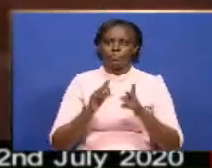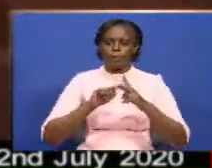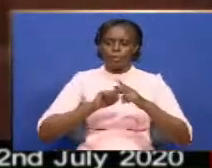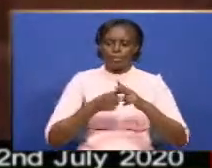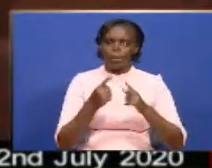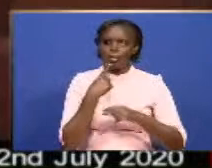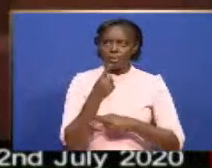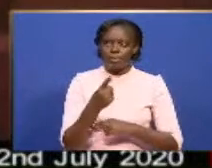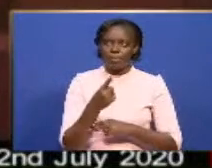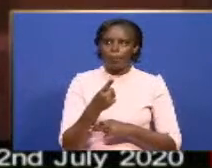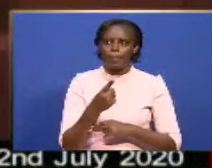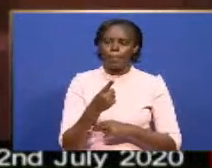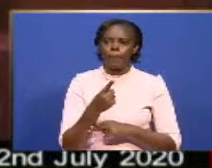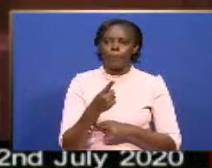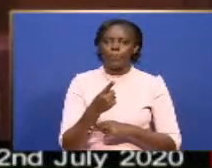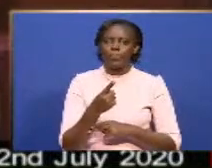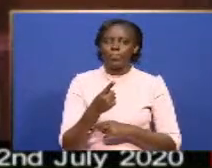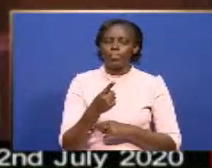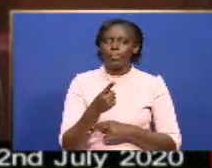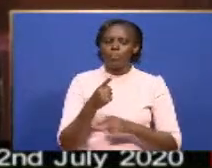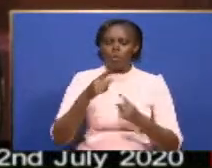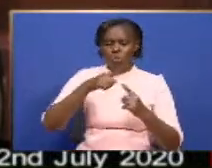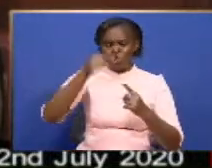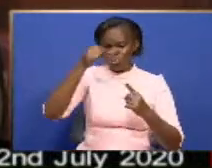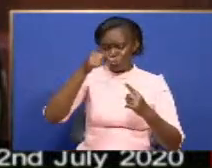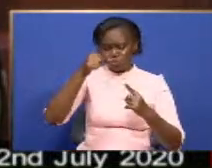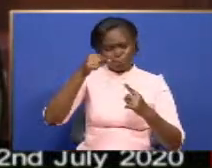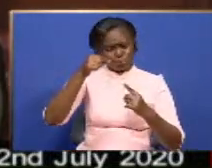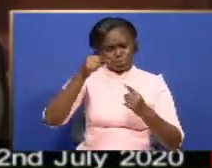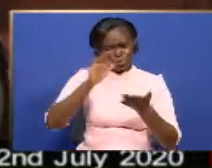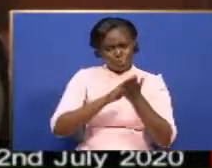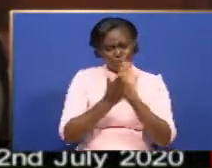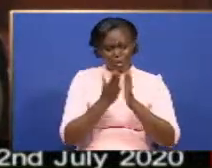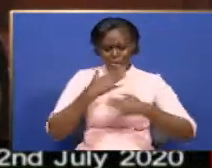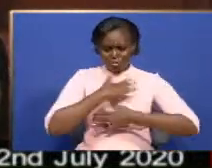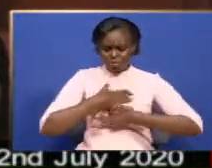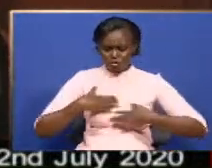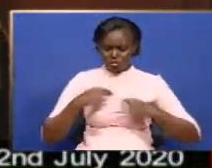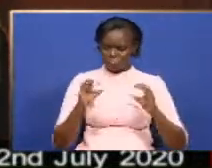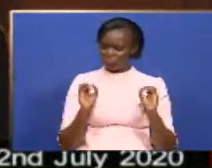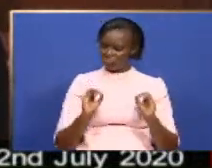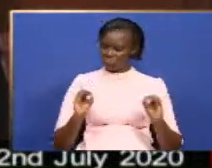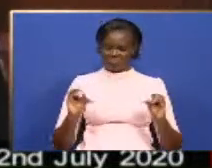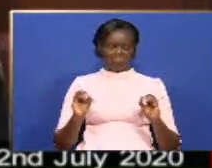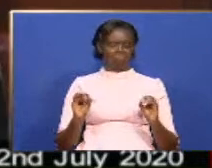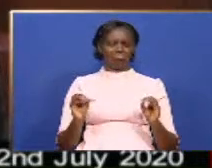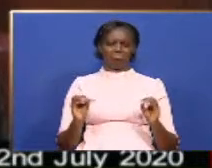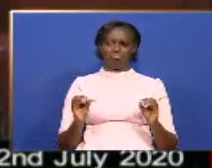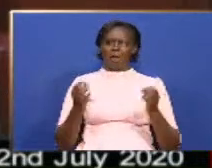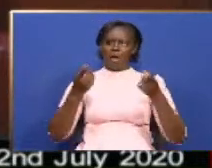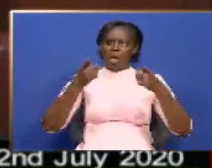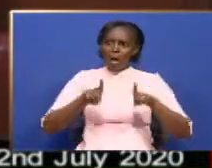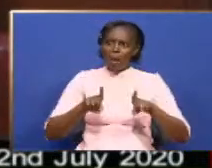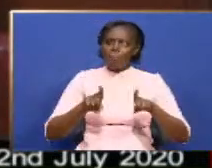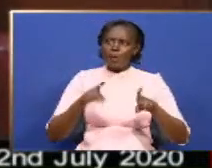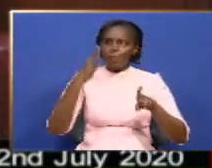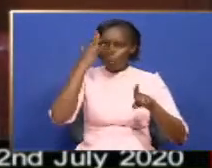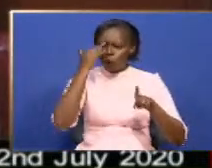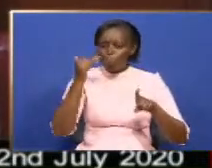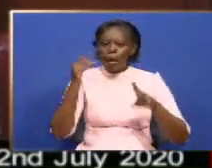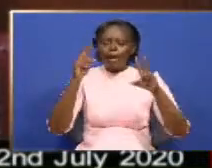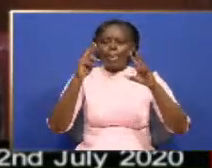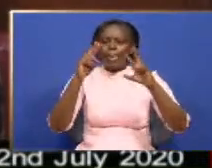saying nobody chooses to be a refugee. It happens because of the issues